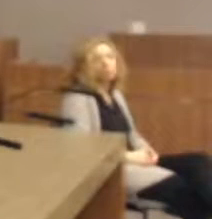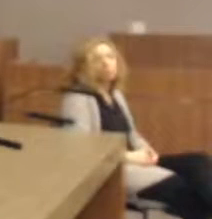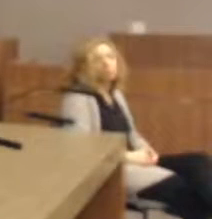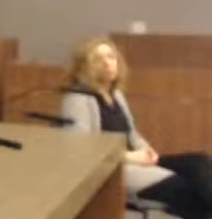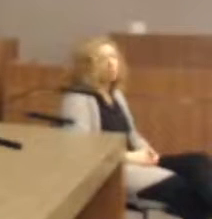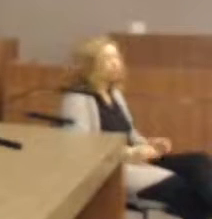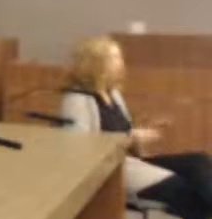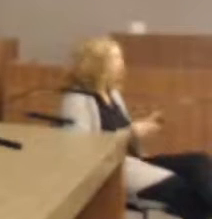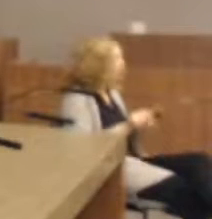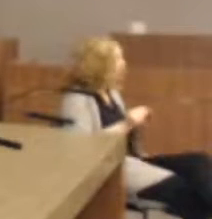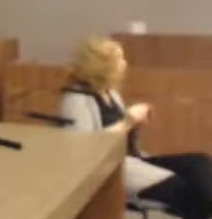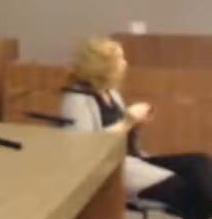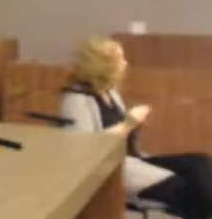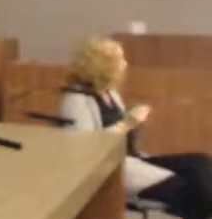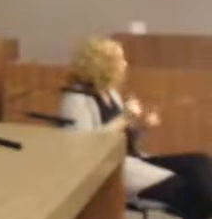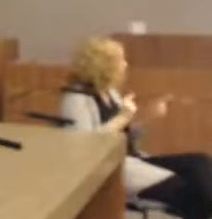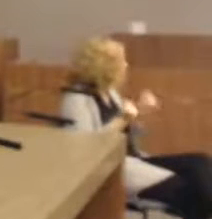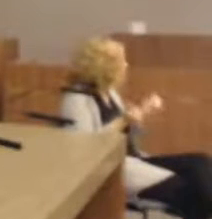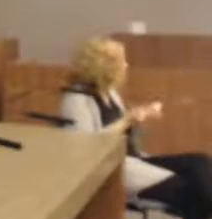Any other questions?